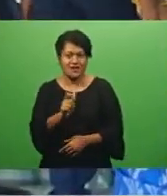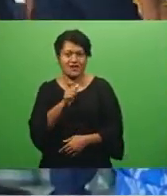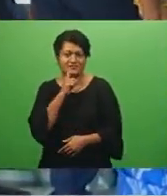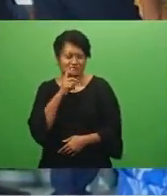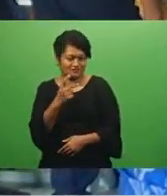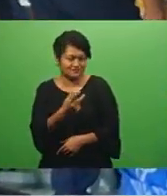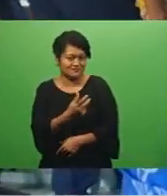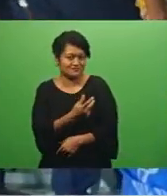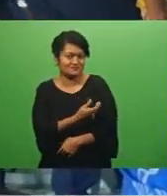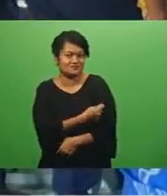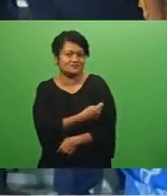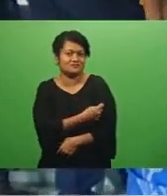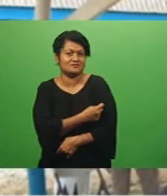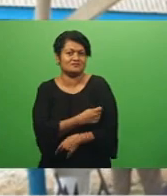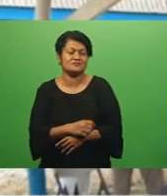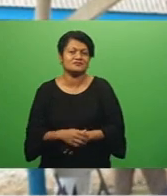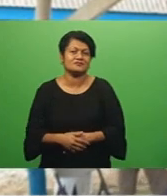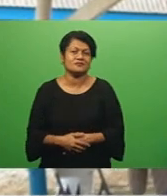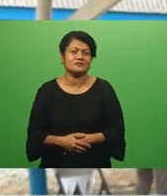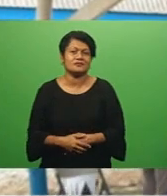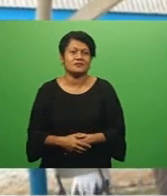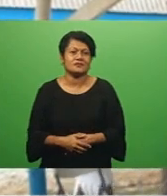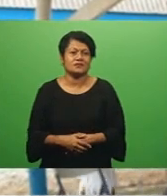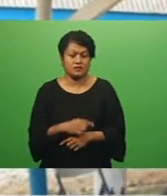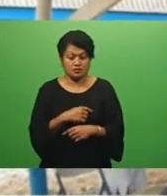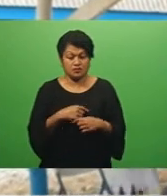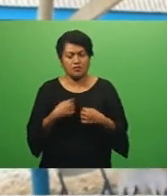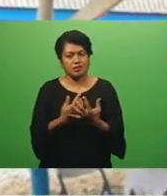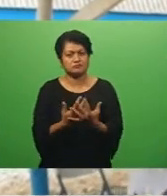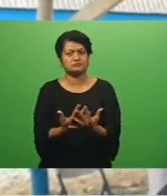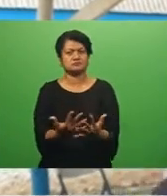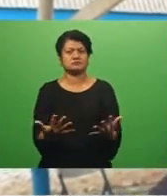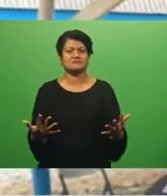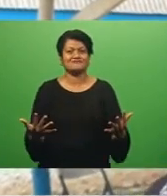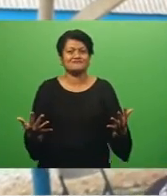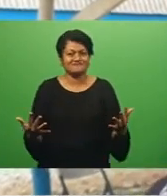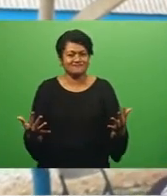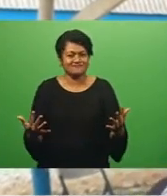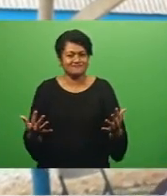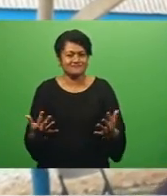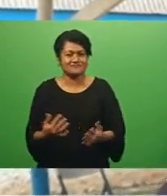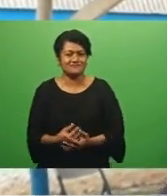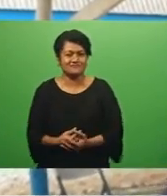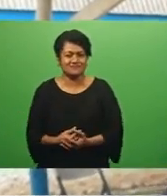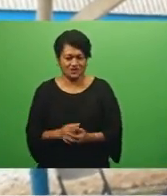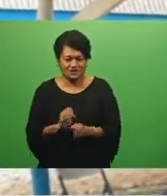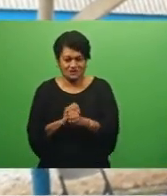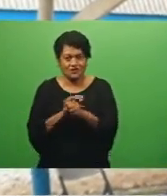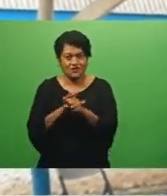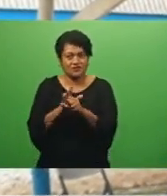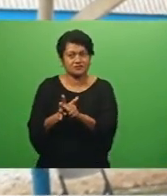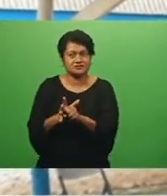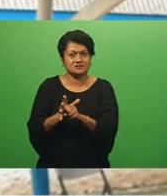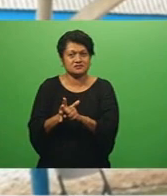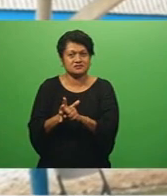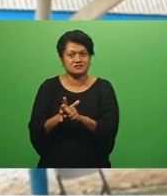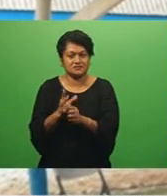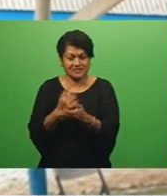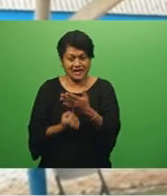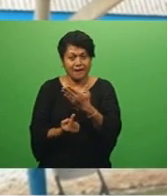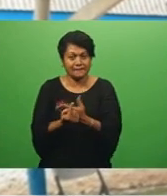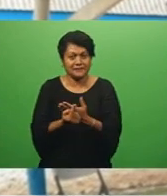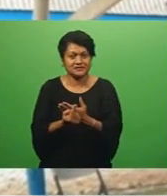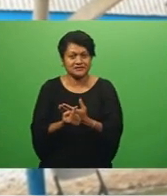of vaccination. We are in the front line in this containment of COVID-19 across the